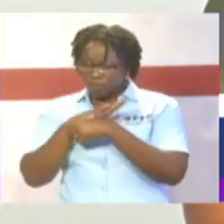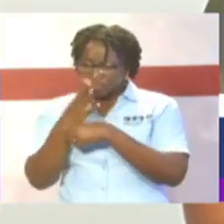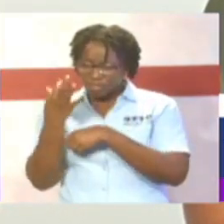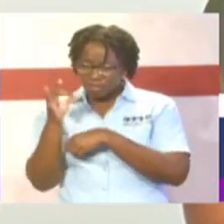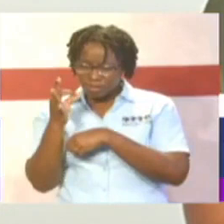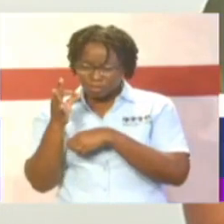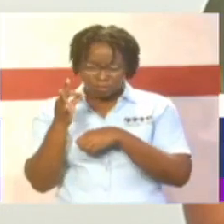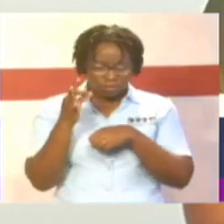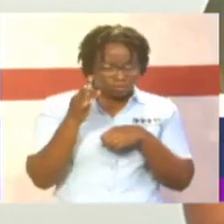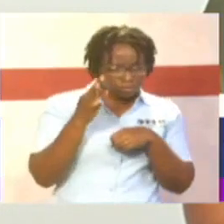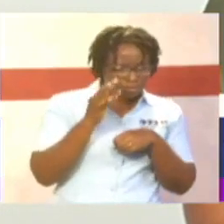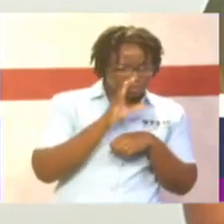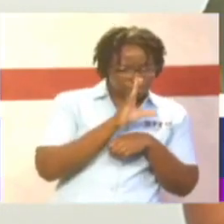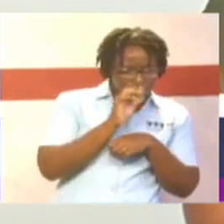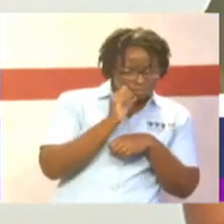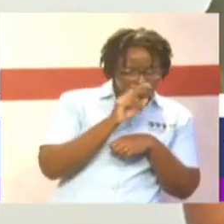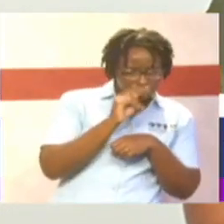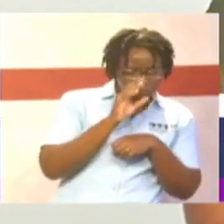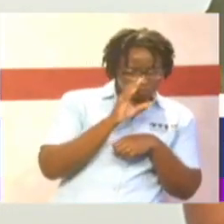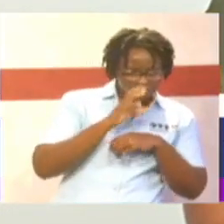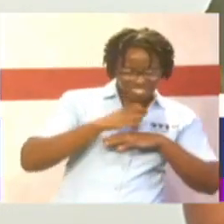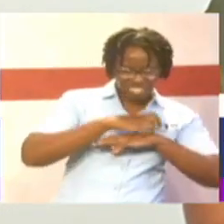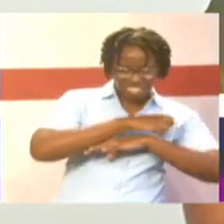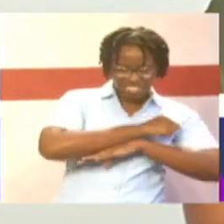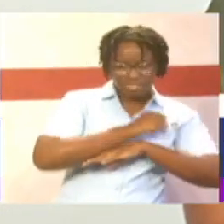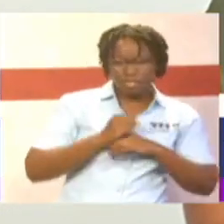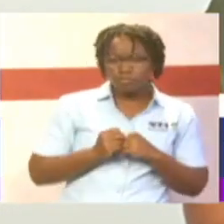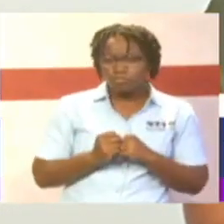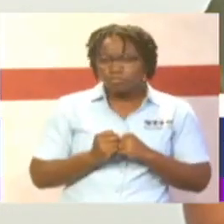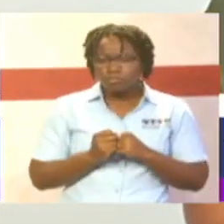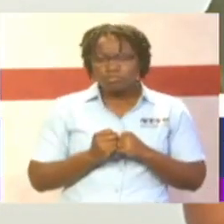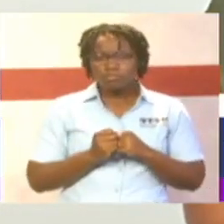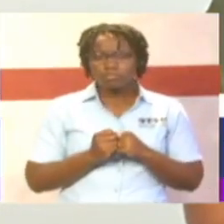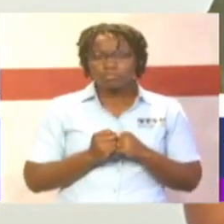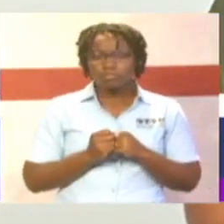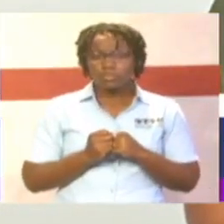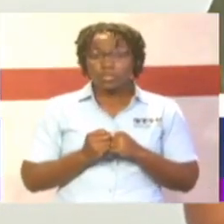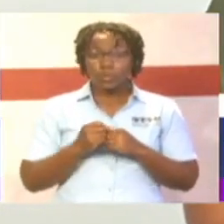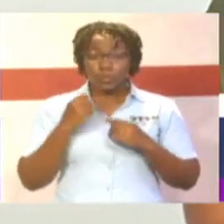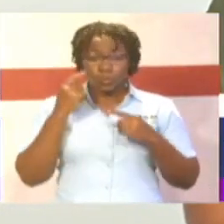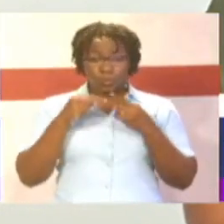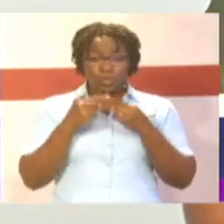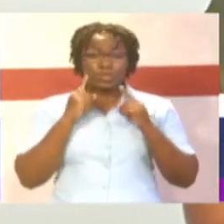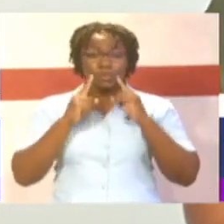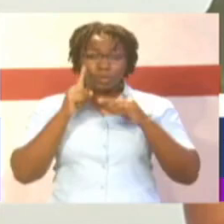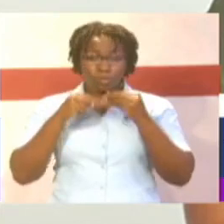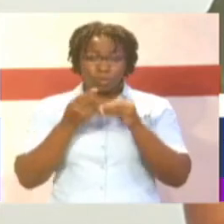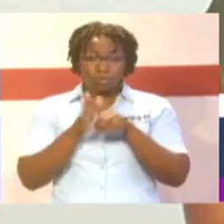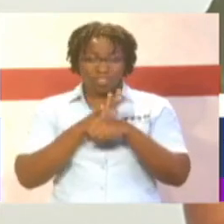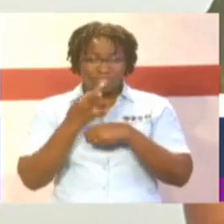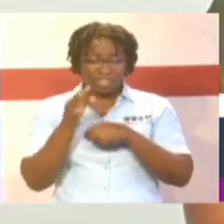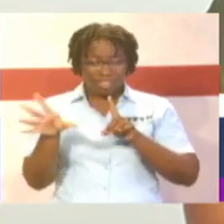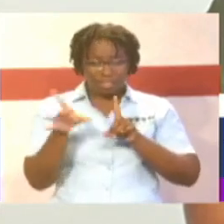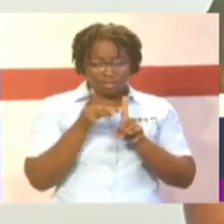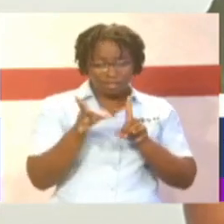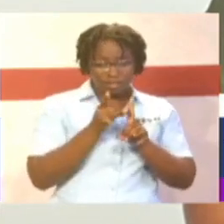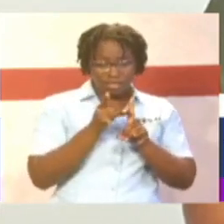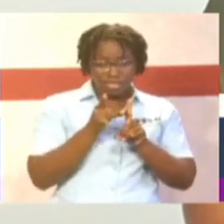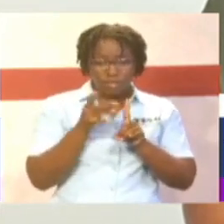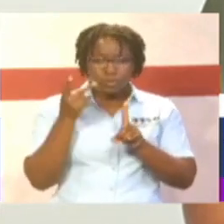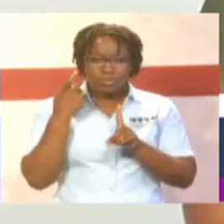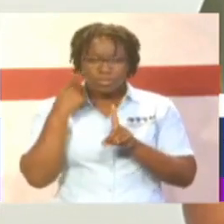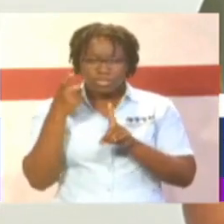Cancer patients are considered part of the high-risk group when we speak about COVID-19 infections. There's a notable